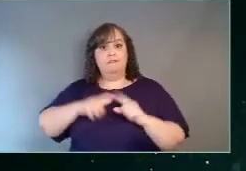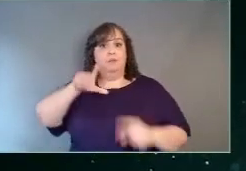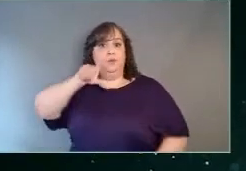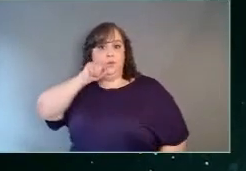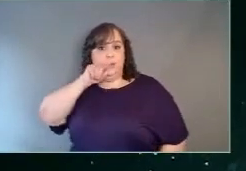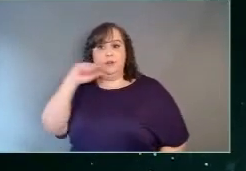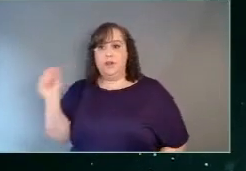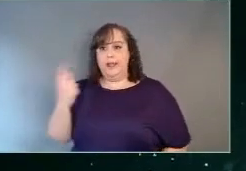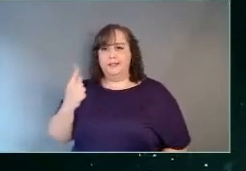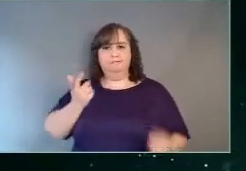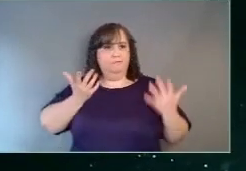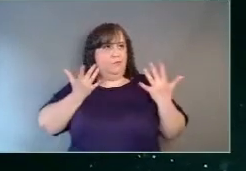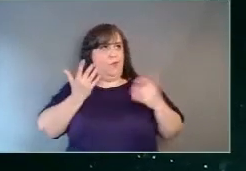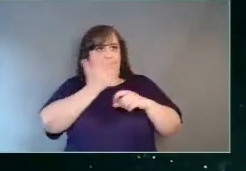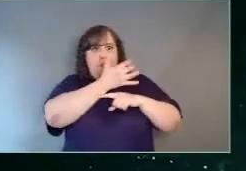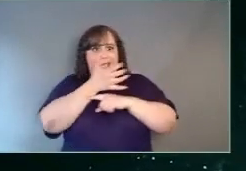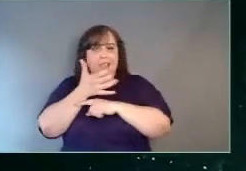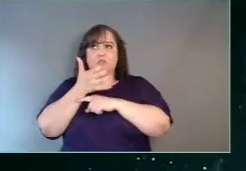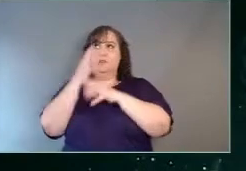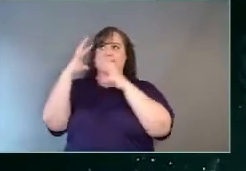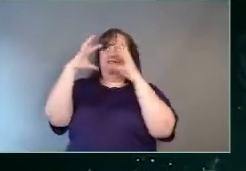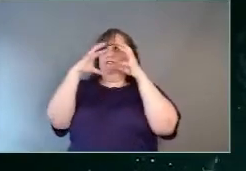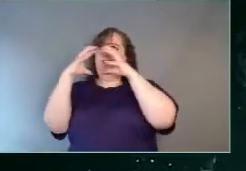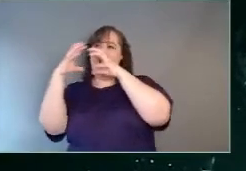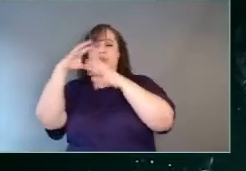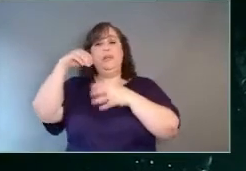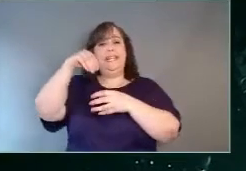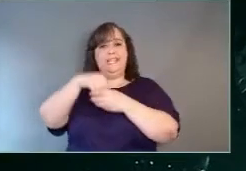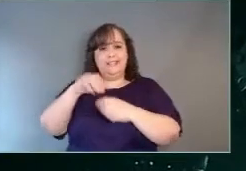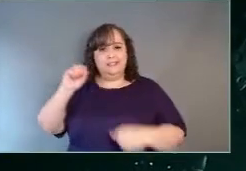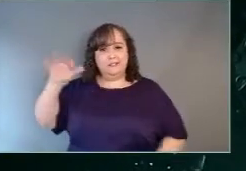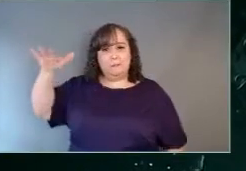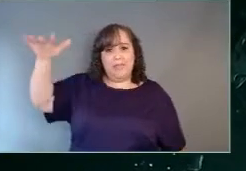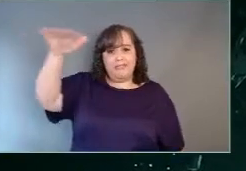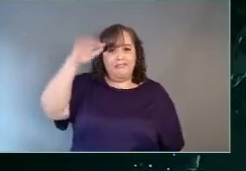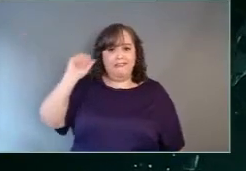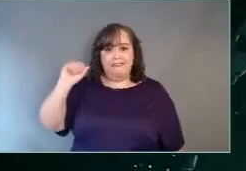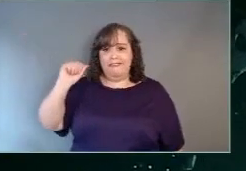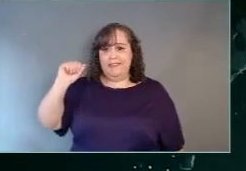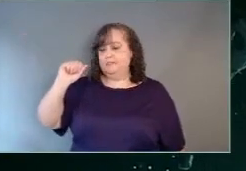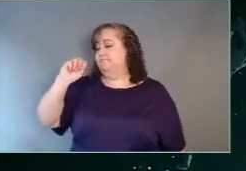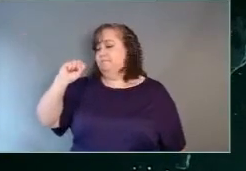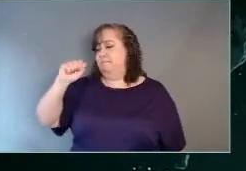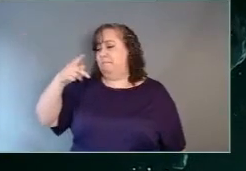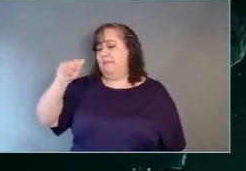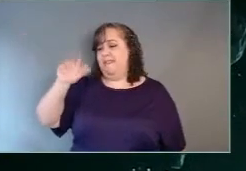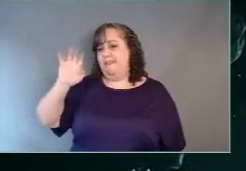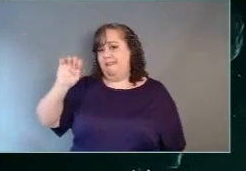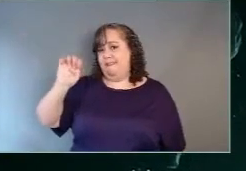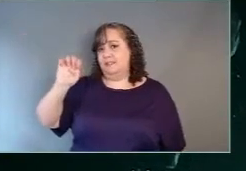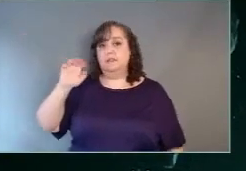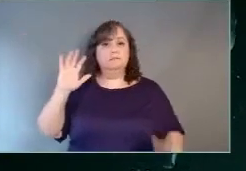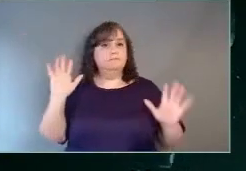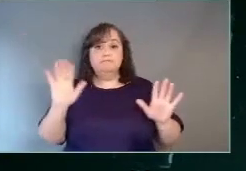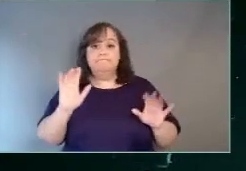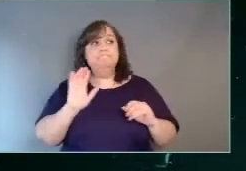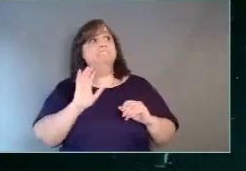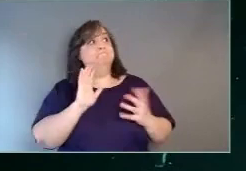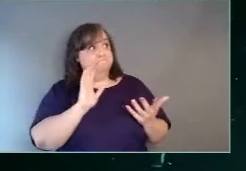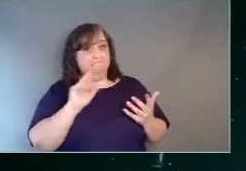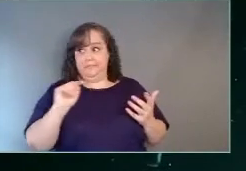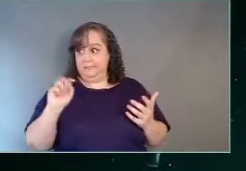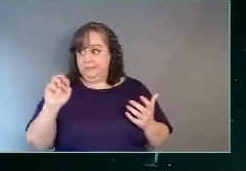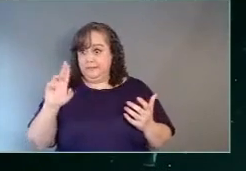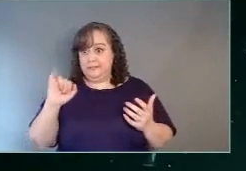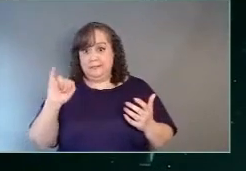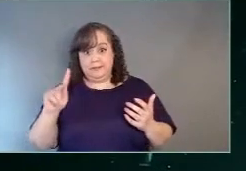answer that one? Sure. So asteroids are actually orbiting the sun. So the gravitational pull of